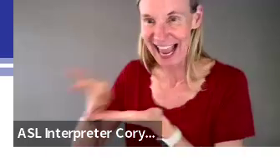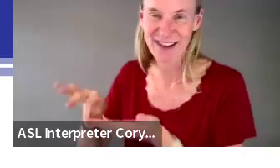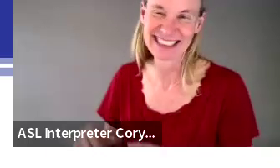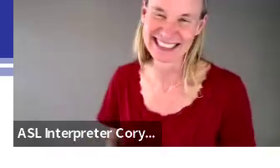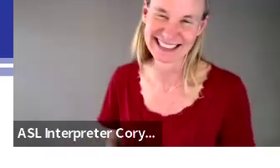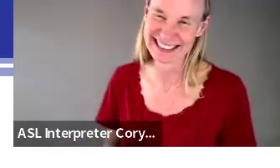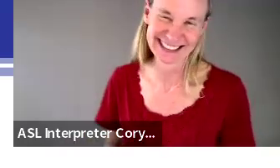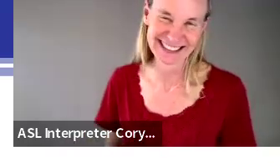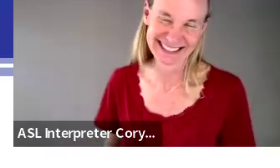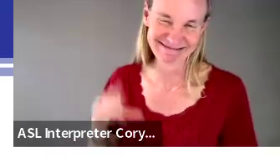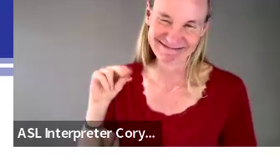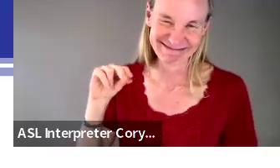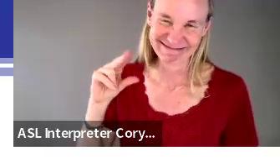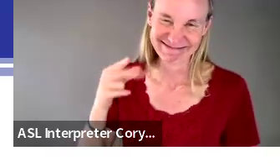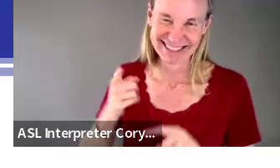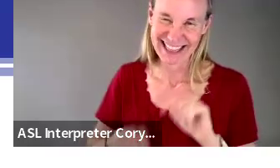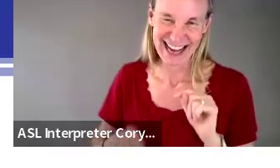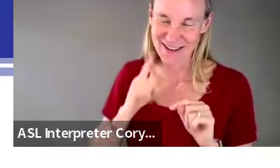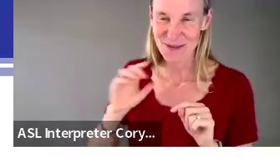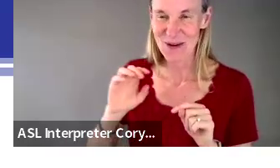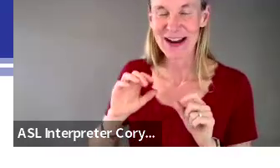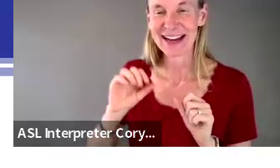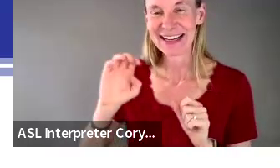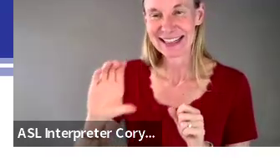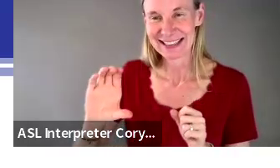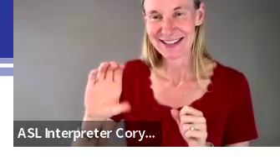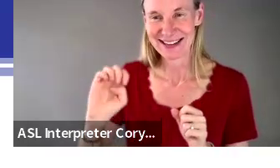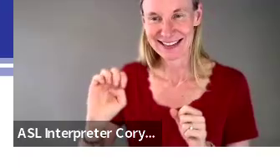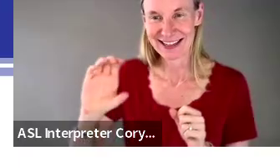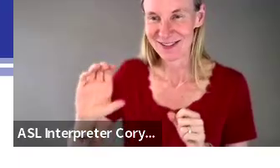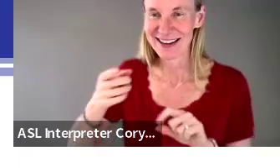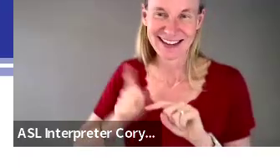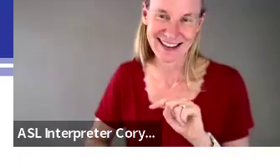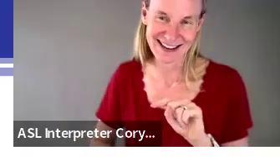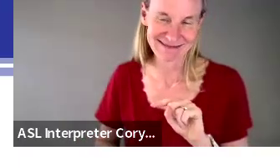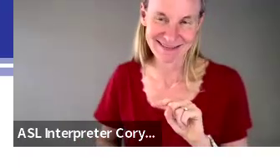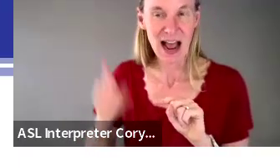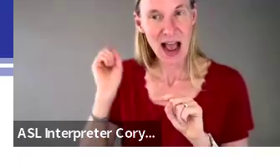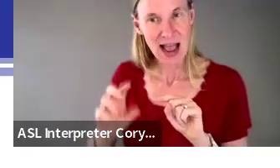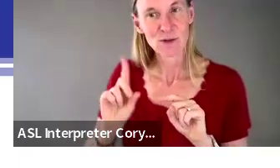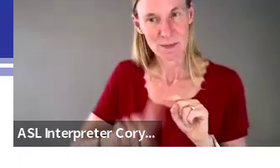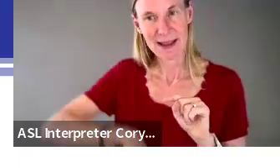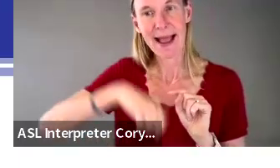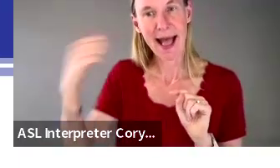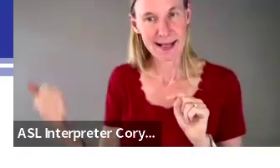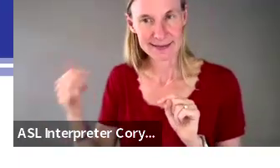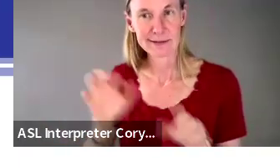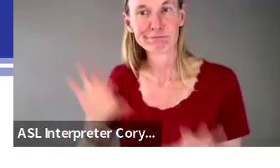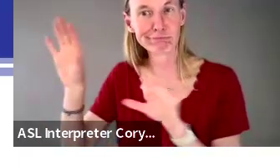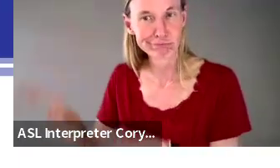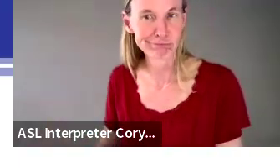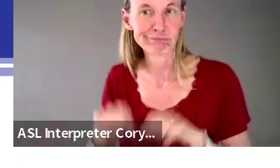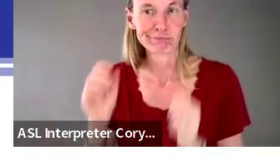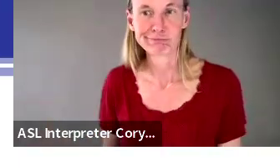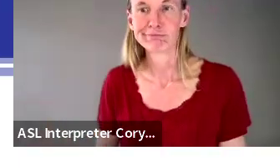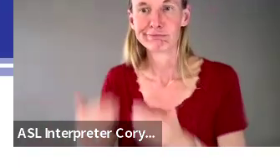my continuing education credits. Um, I have to show some work and participation on